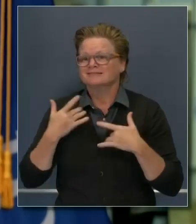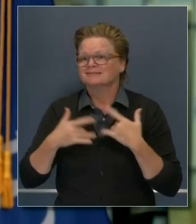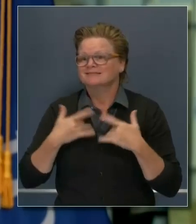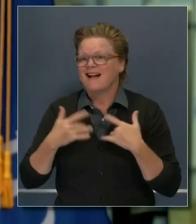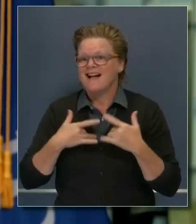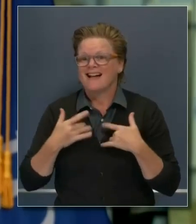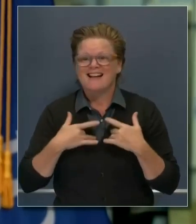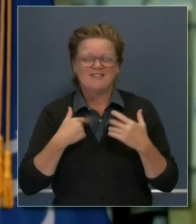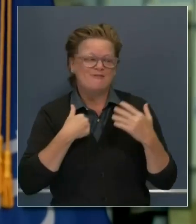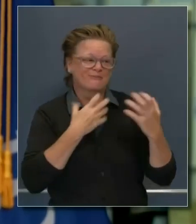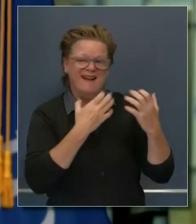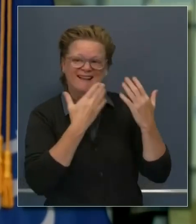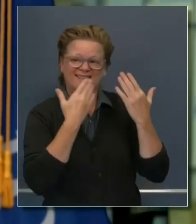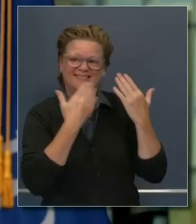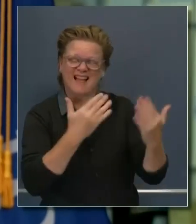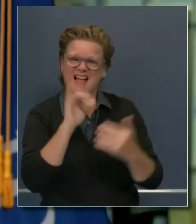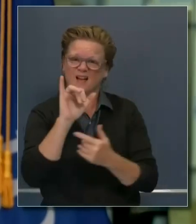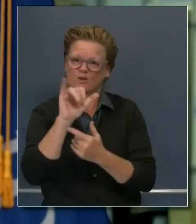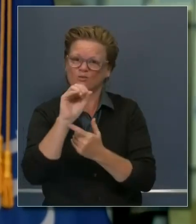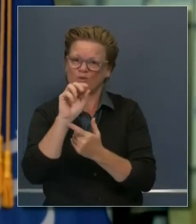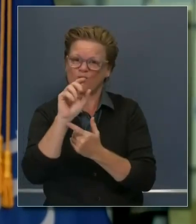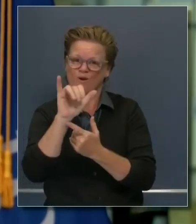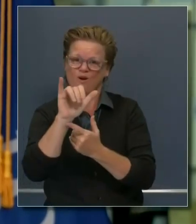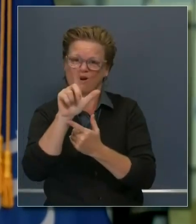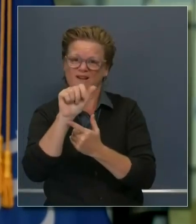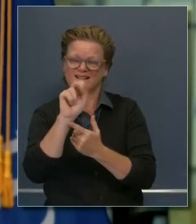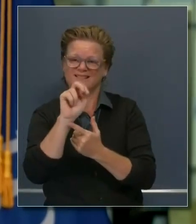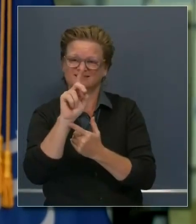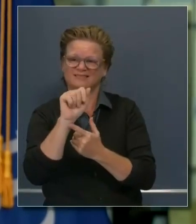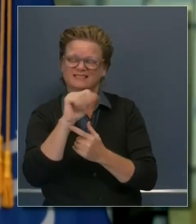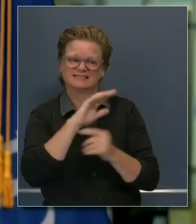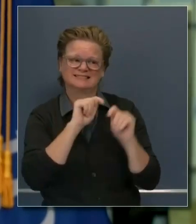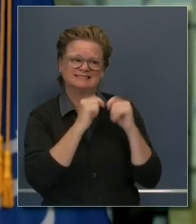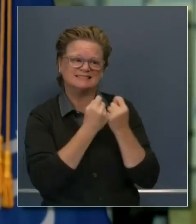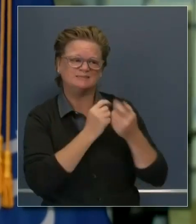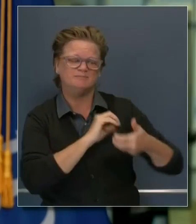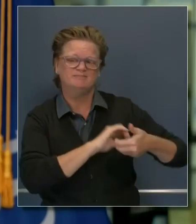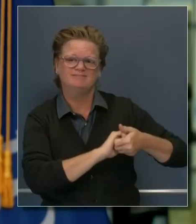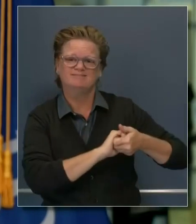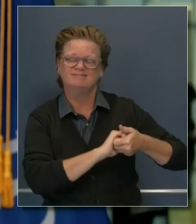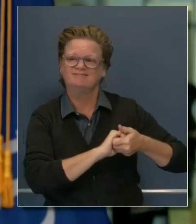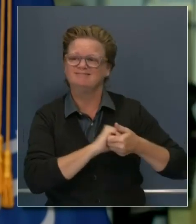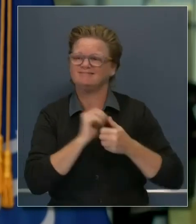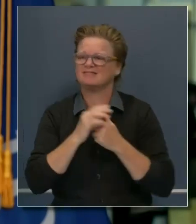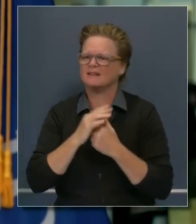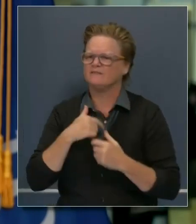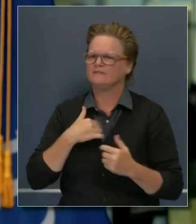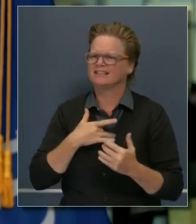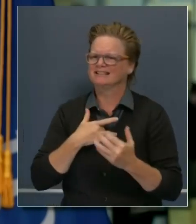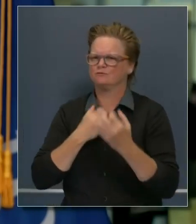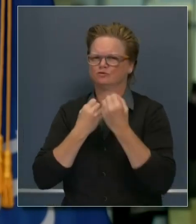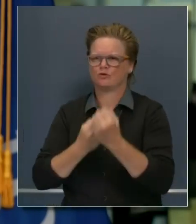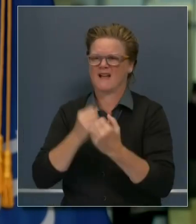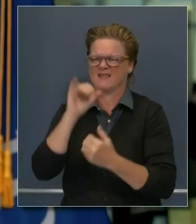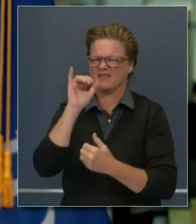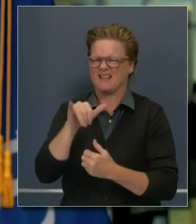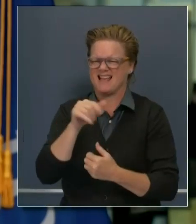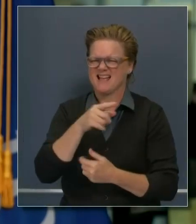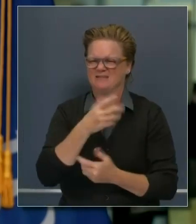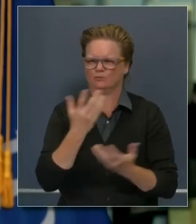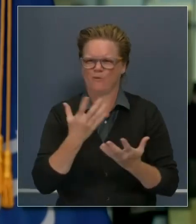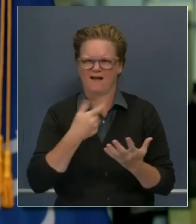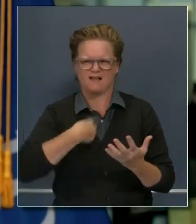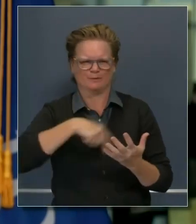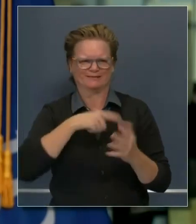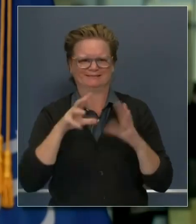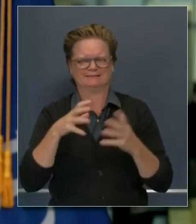Yolanda personally because I really think this is what we needed. So as far as the backlog, first of all, I think Governor